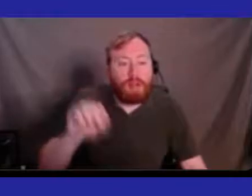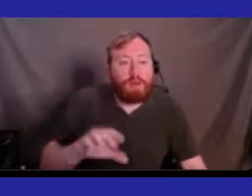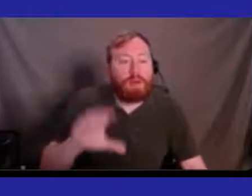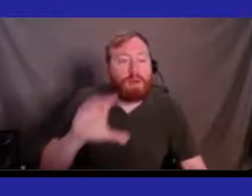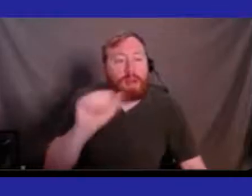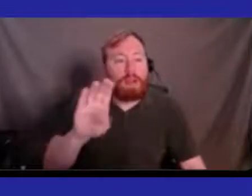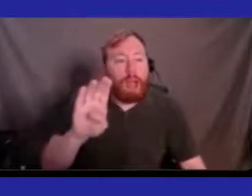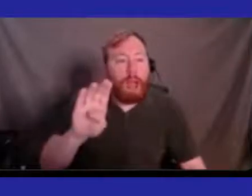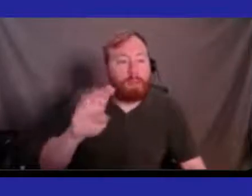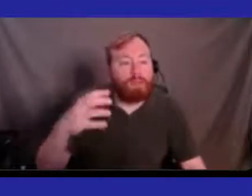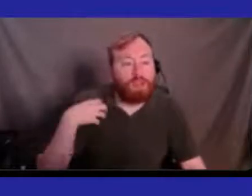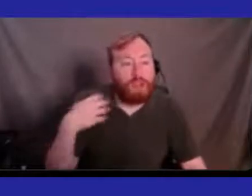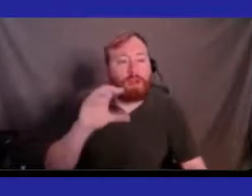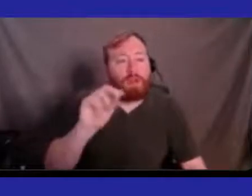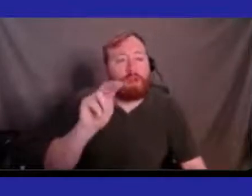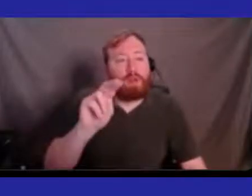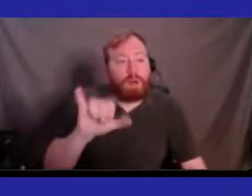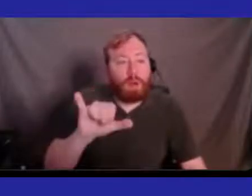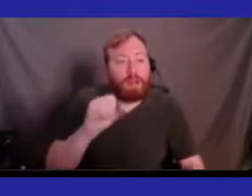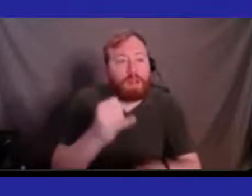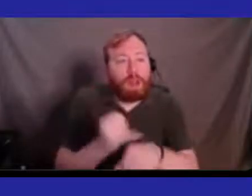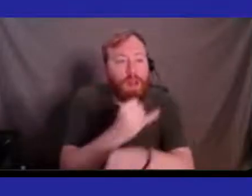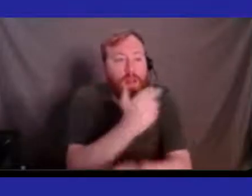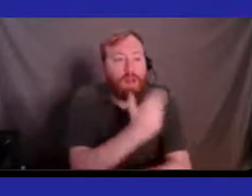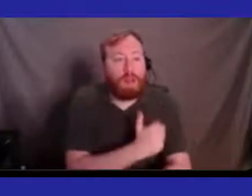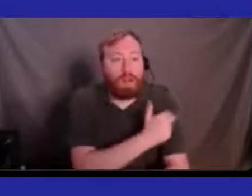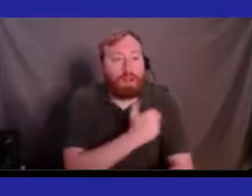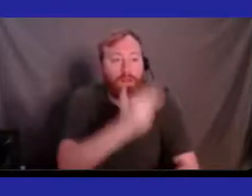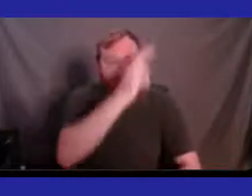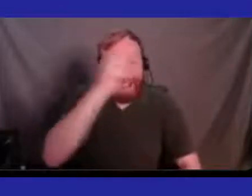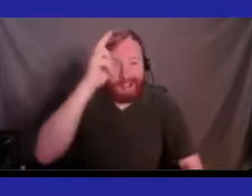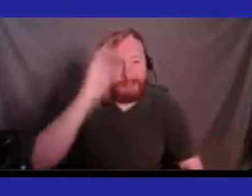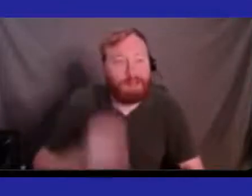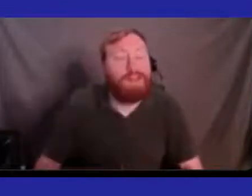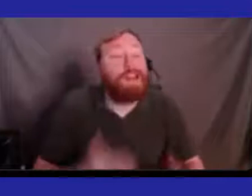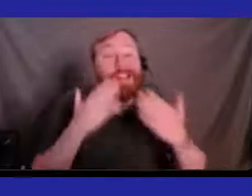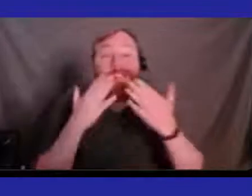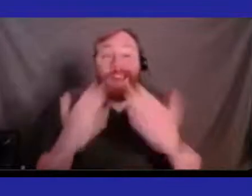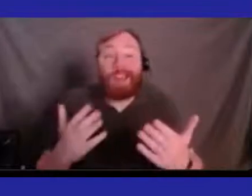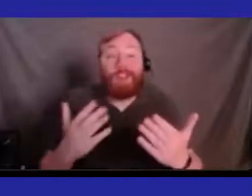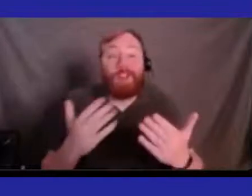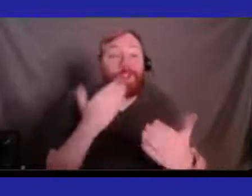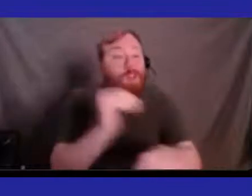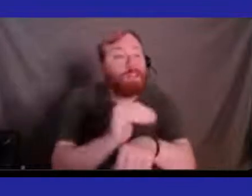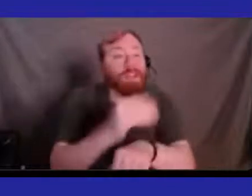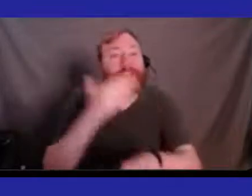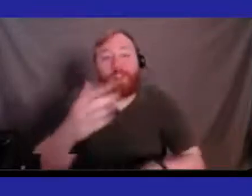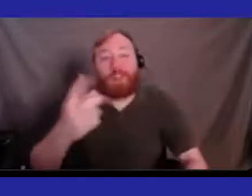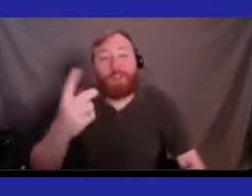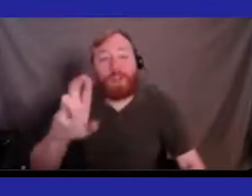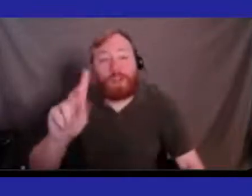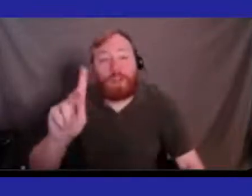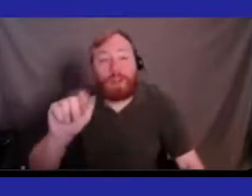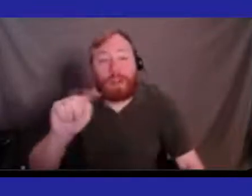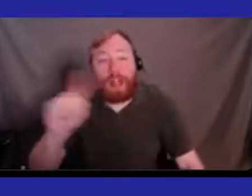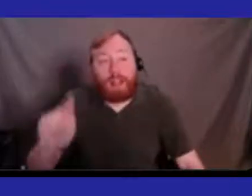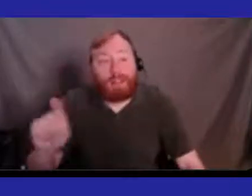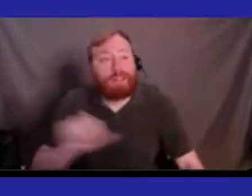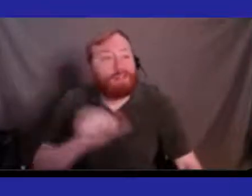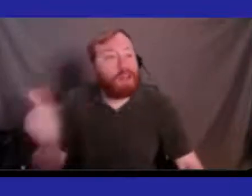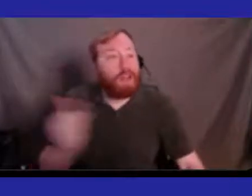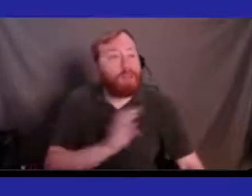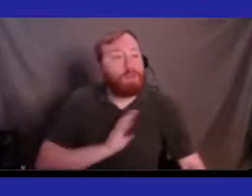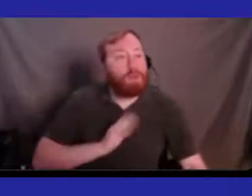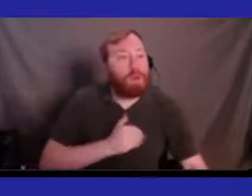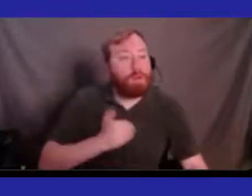Good evening. Thank you to Dr. Katz and the members of the board for attending this evening. I am